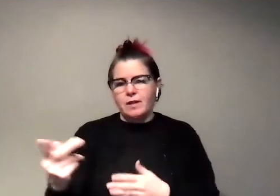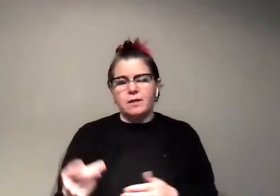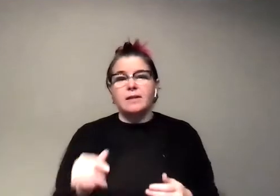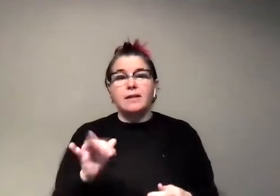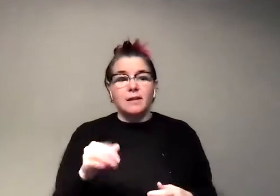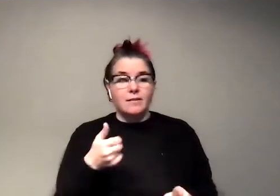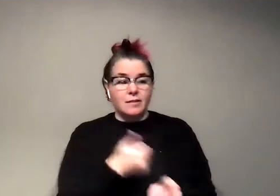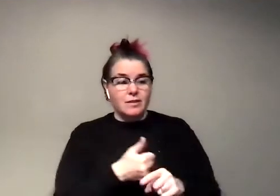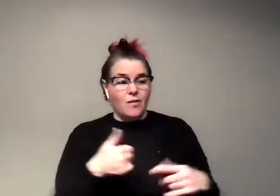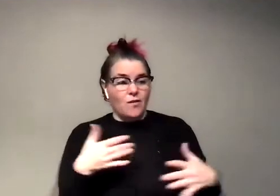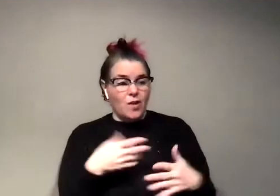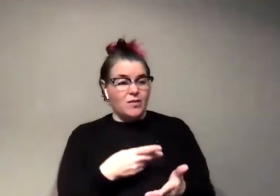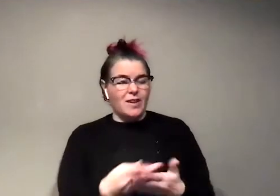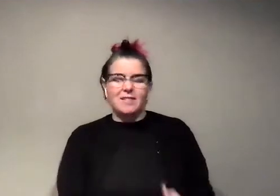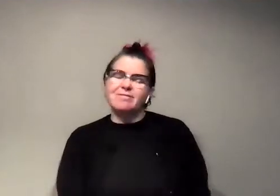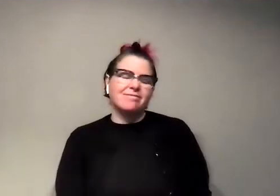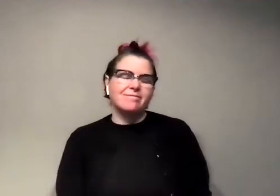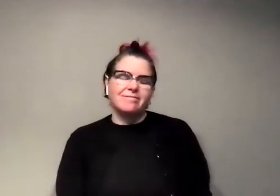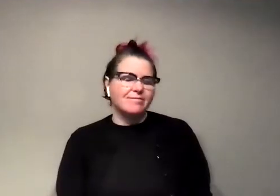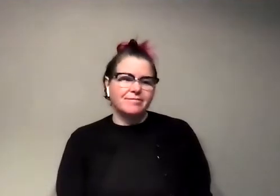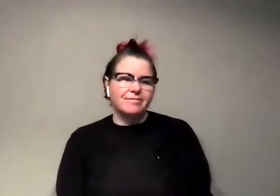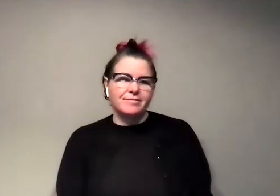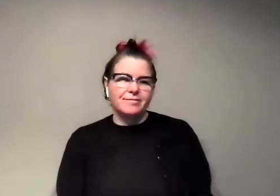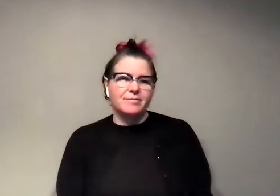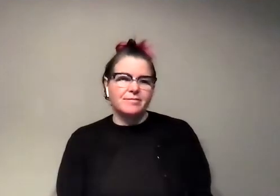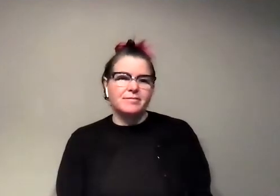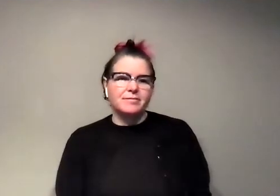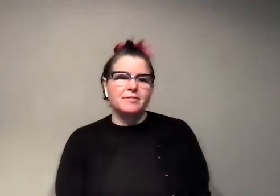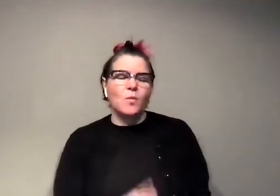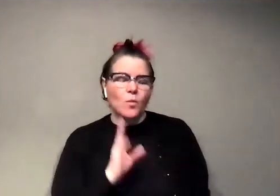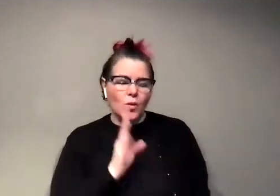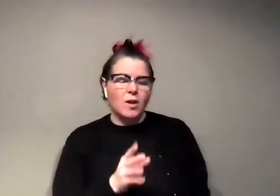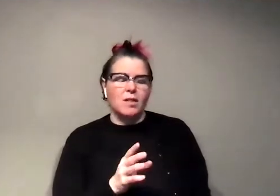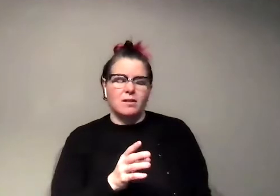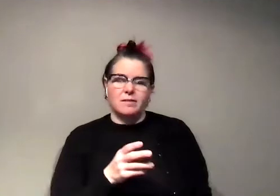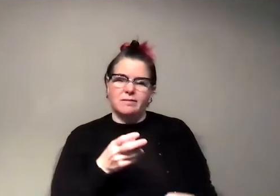fail, then like you're gonna have a much harder time